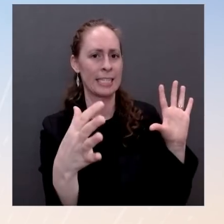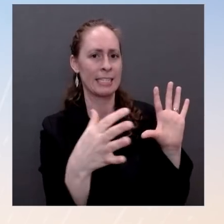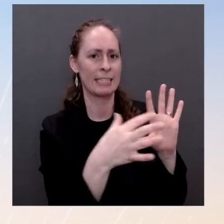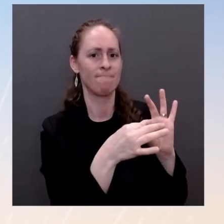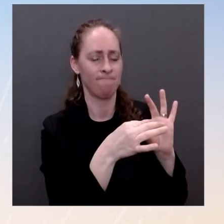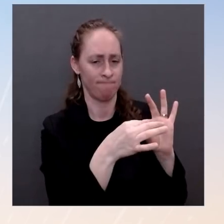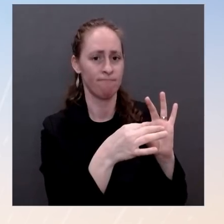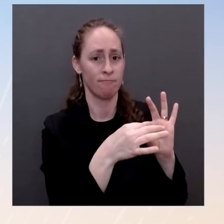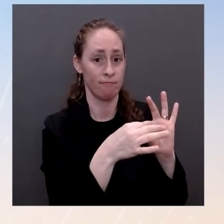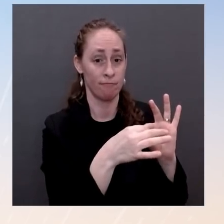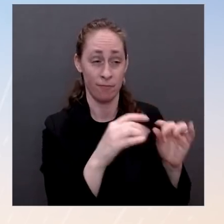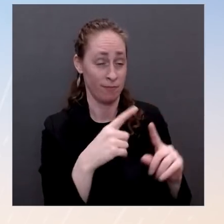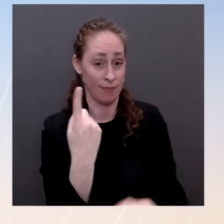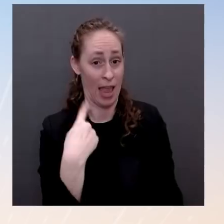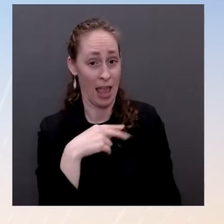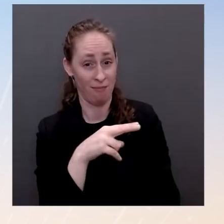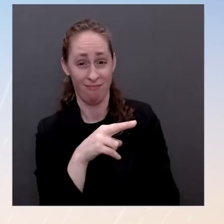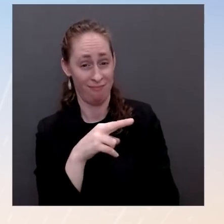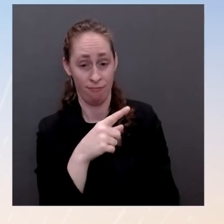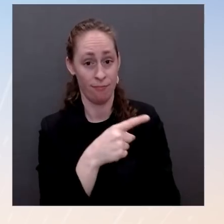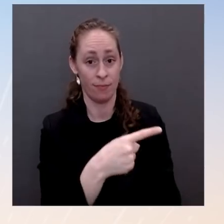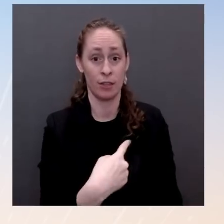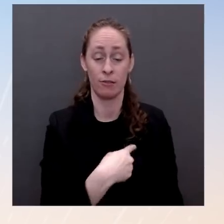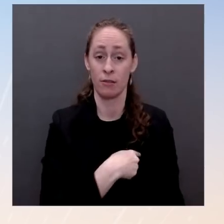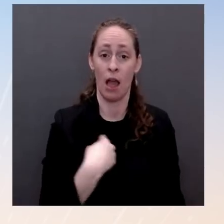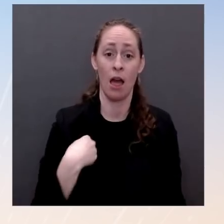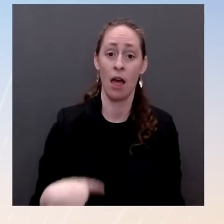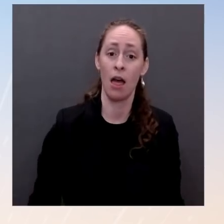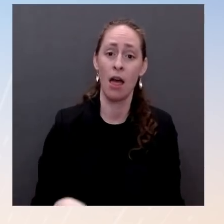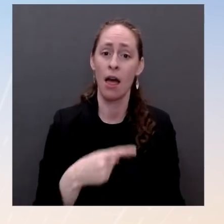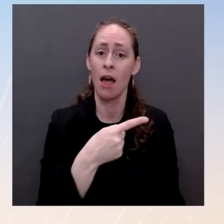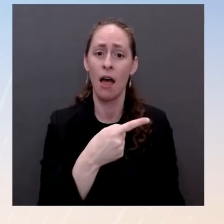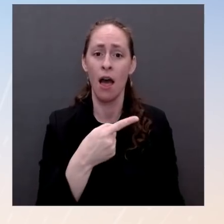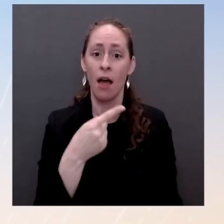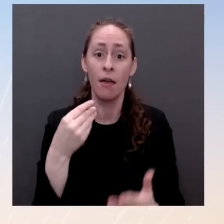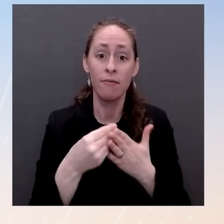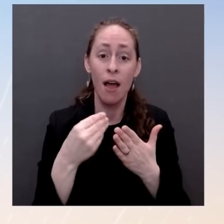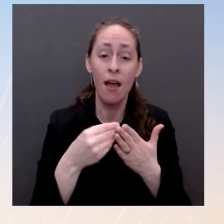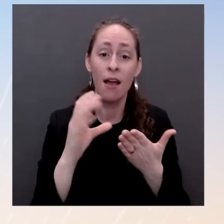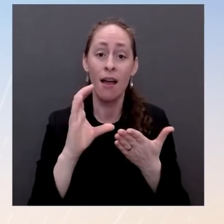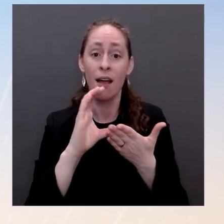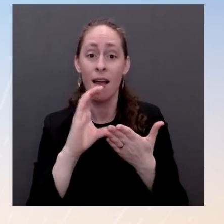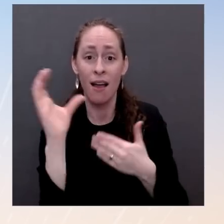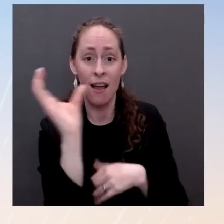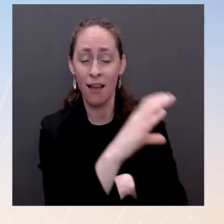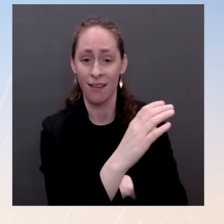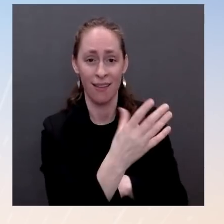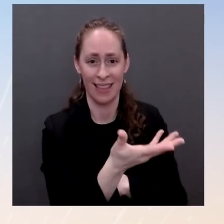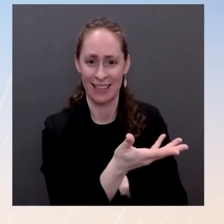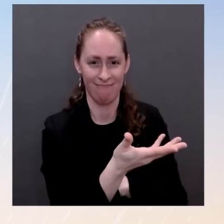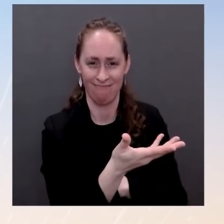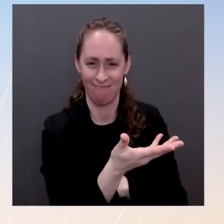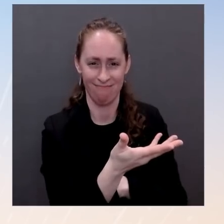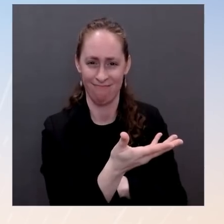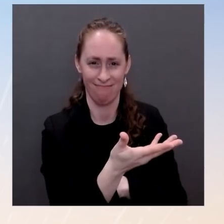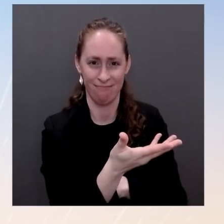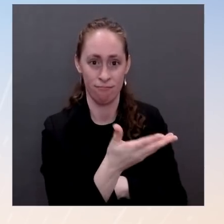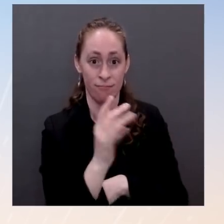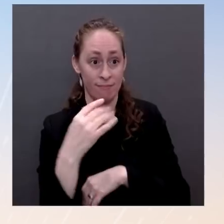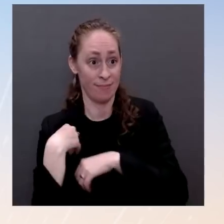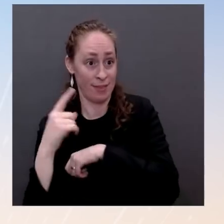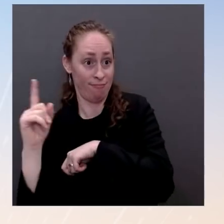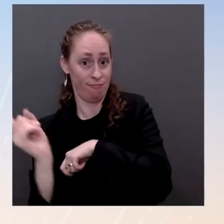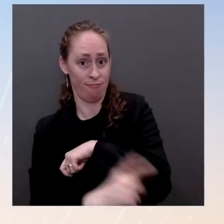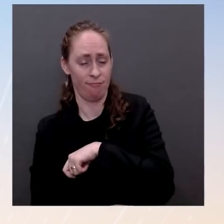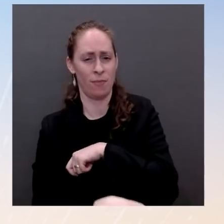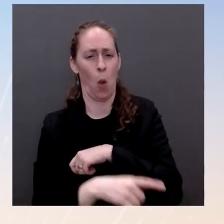have tools to deploy if we see foreign companies, including those in China, trying to backfill sanctions. You know, I would say our overarching